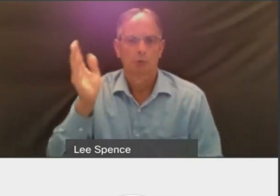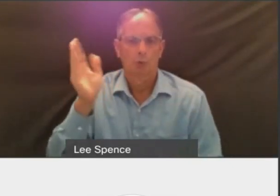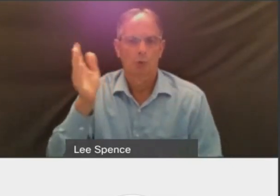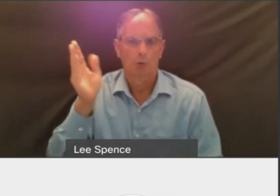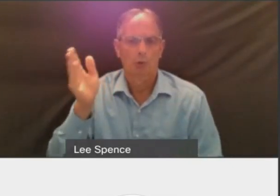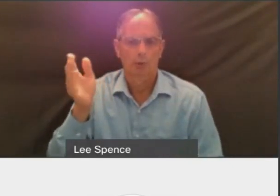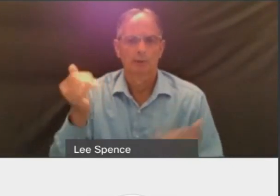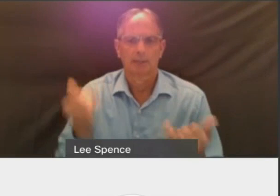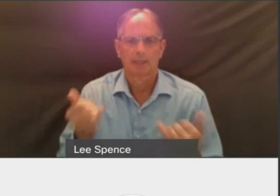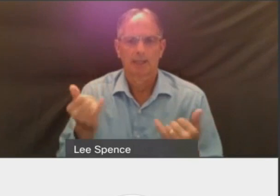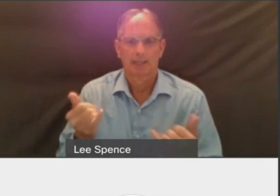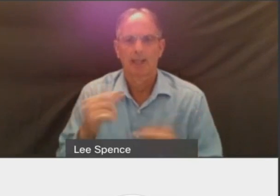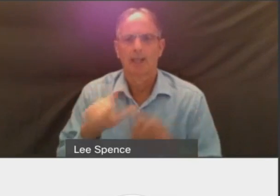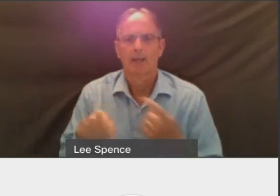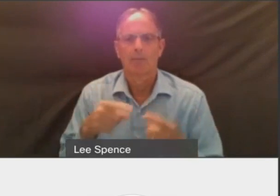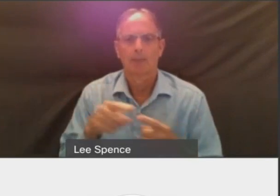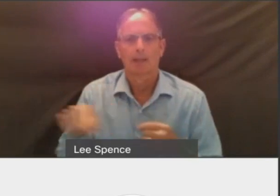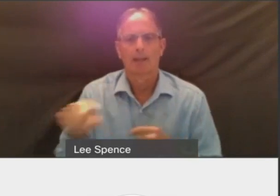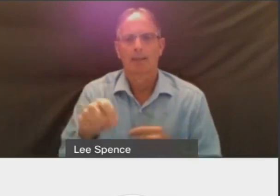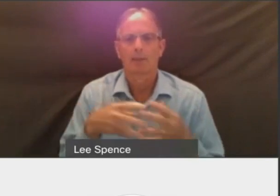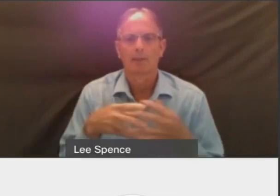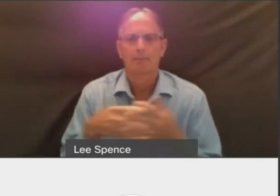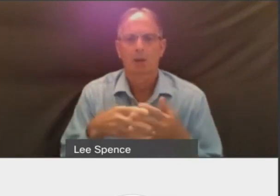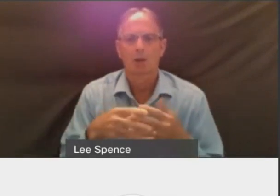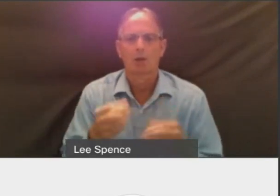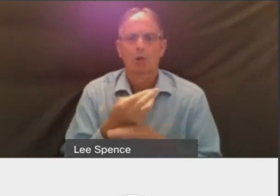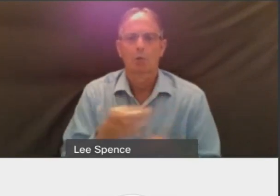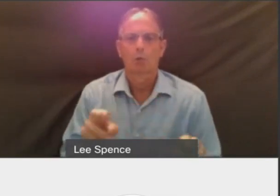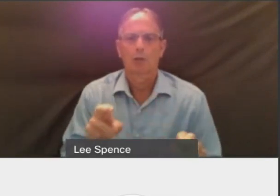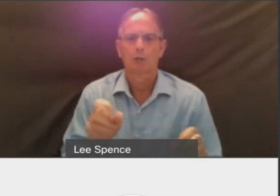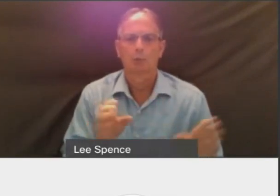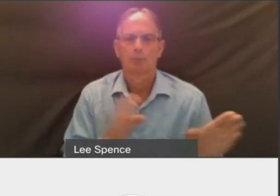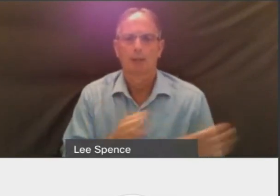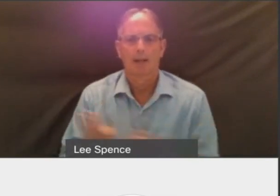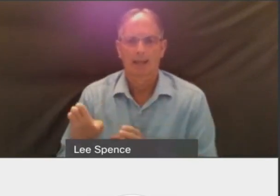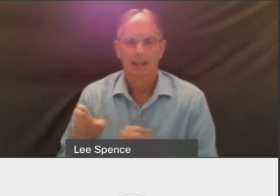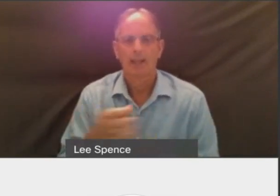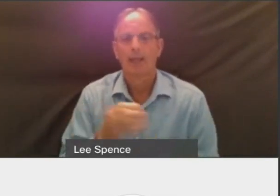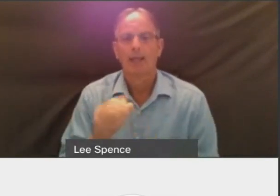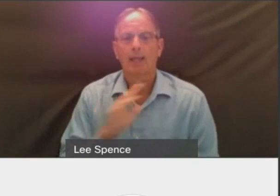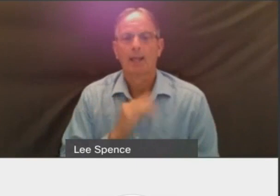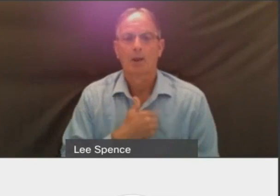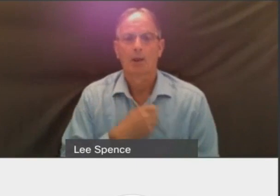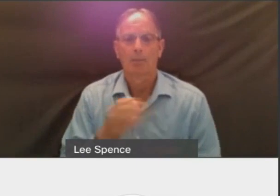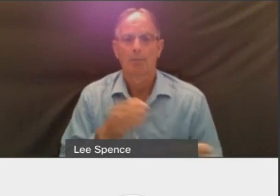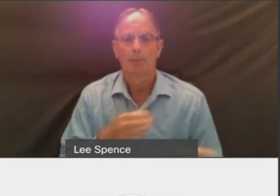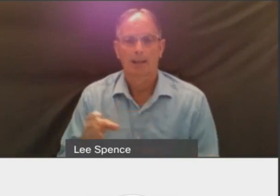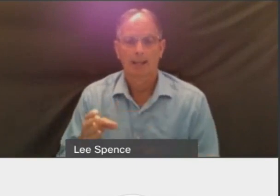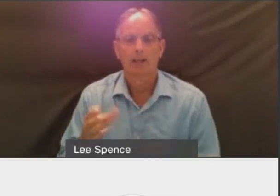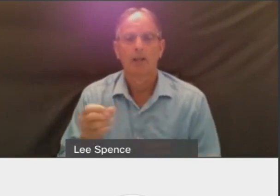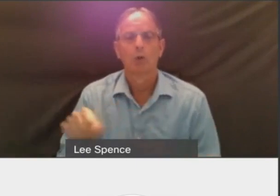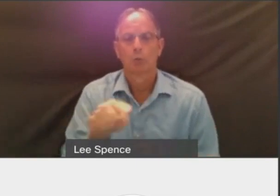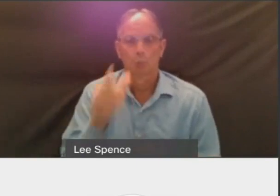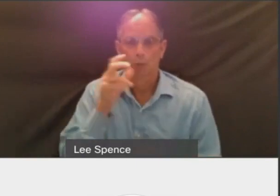um, um, about the American Rescue Plan Act and our plans there. And as you'll hear, we